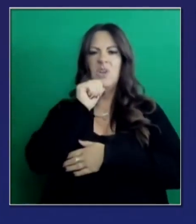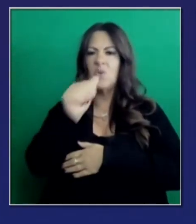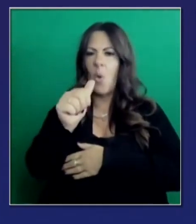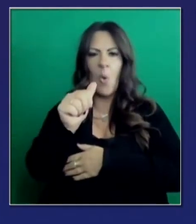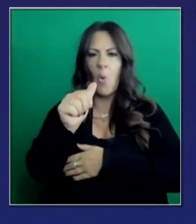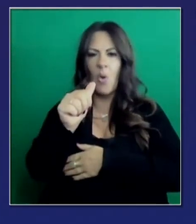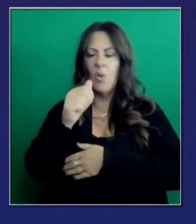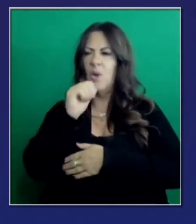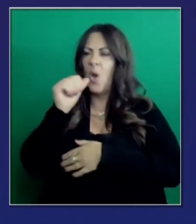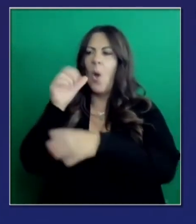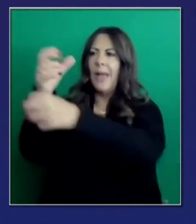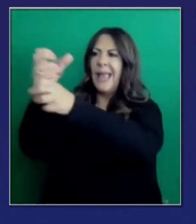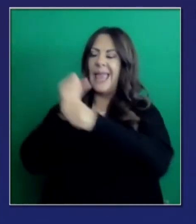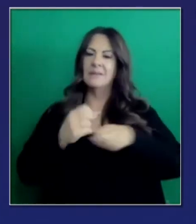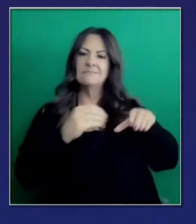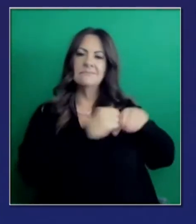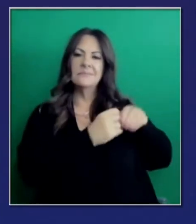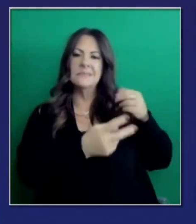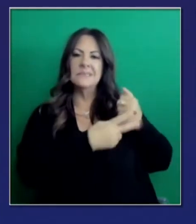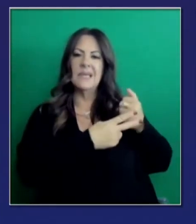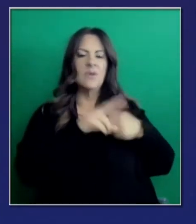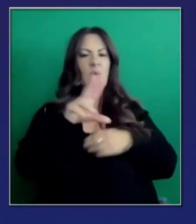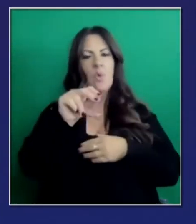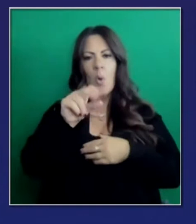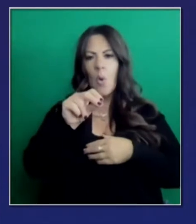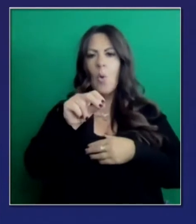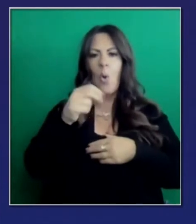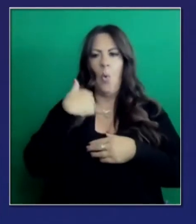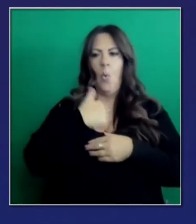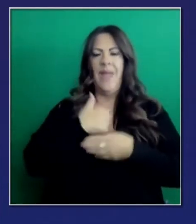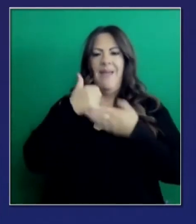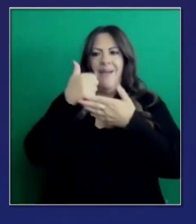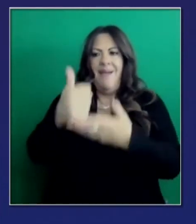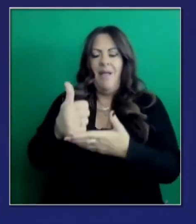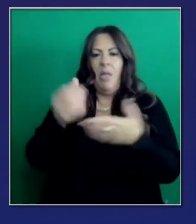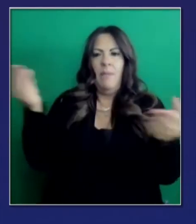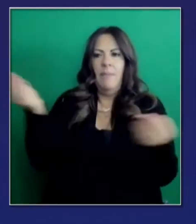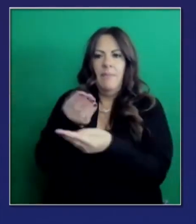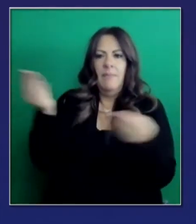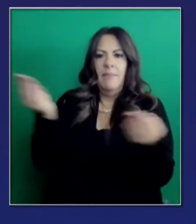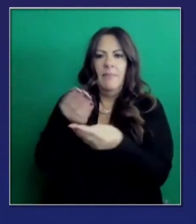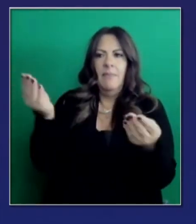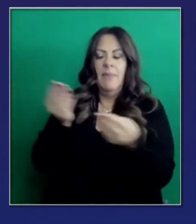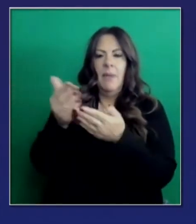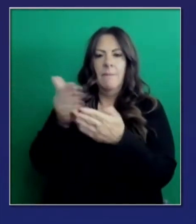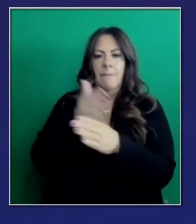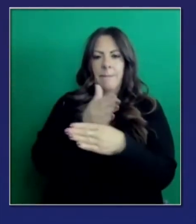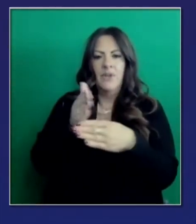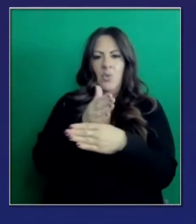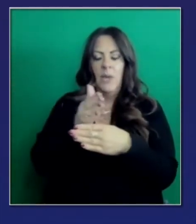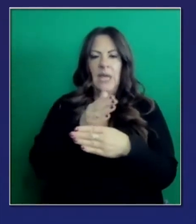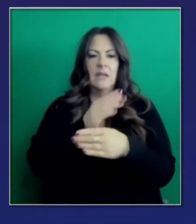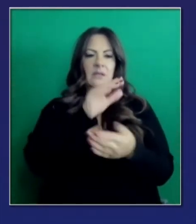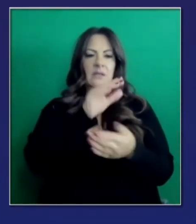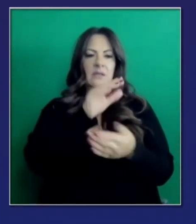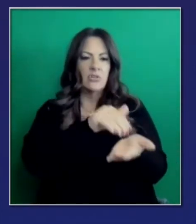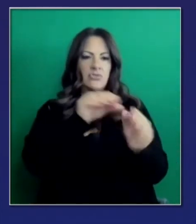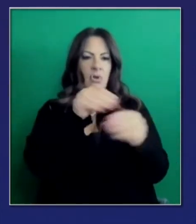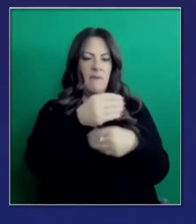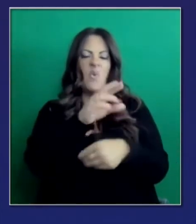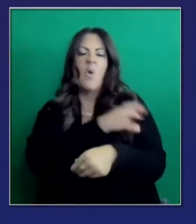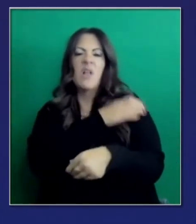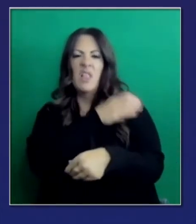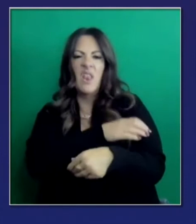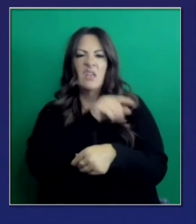They're sent directly to counties, counties to providers, some cases providers directly. It's a complicated network. 5,000